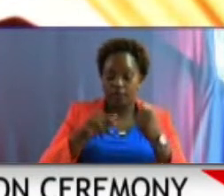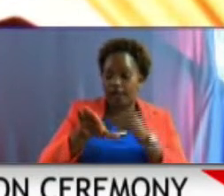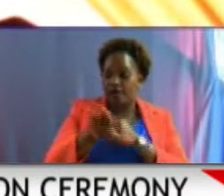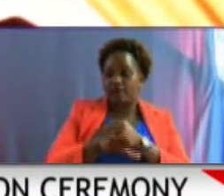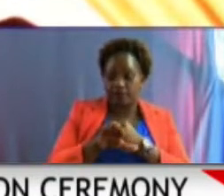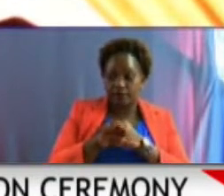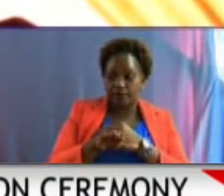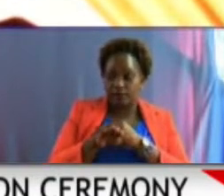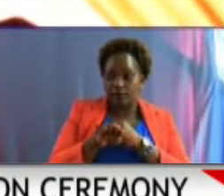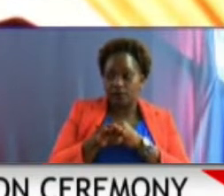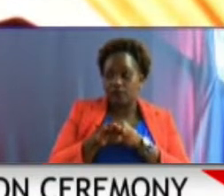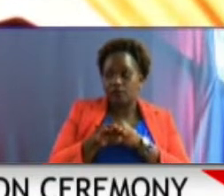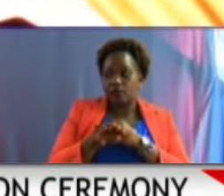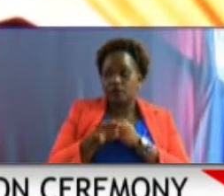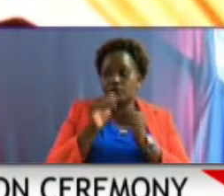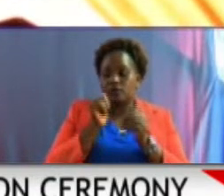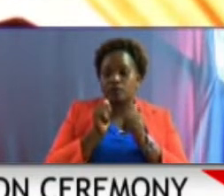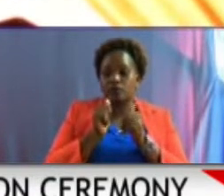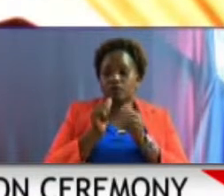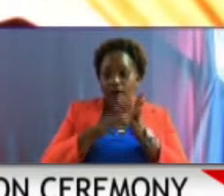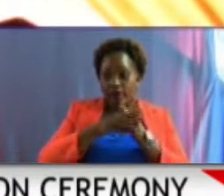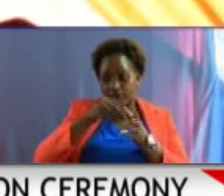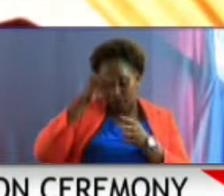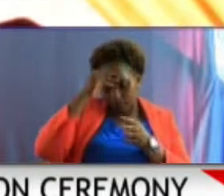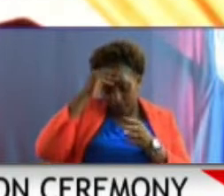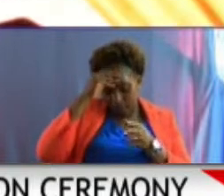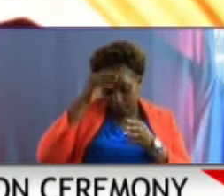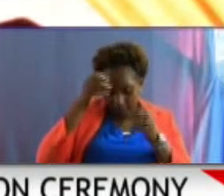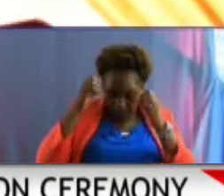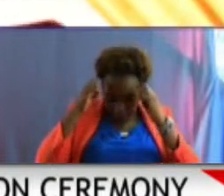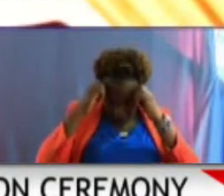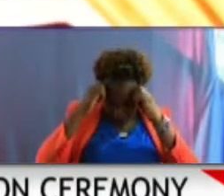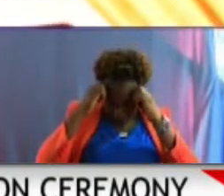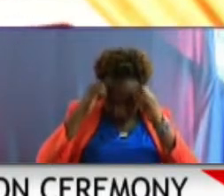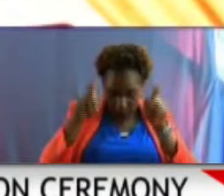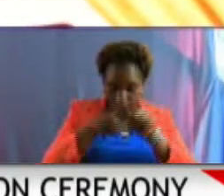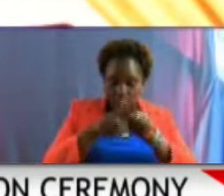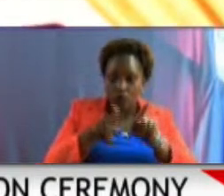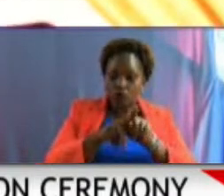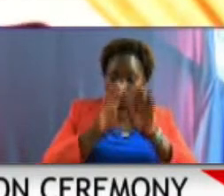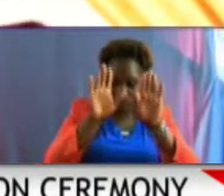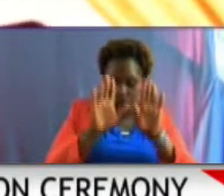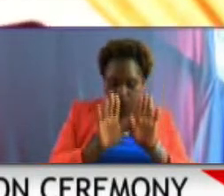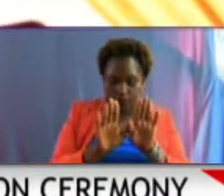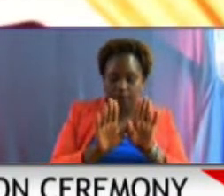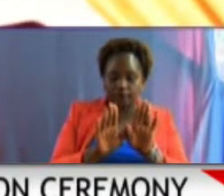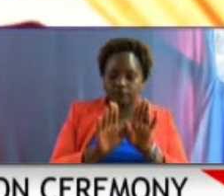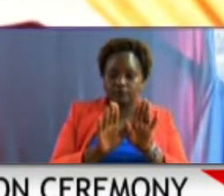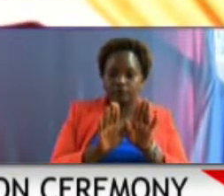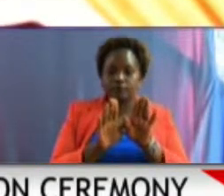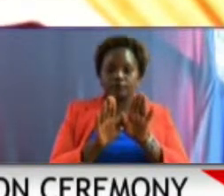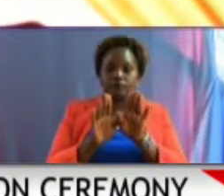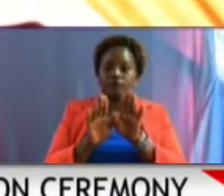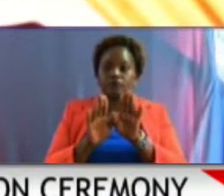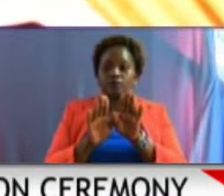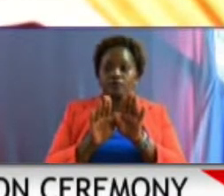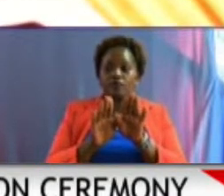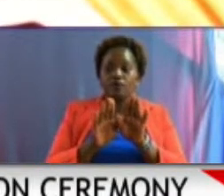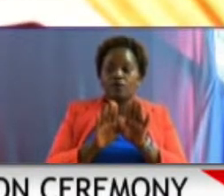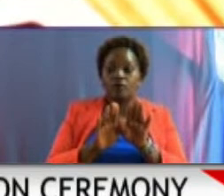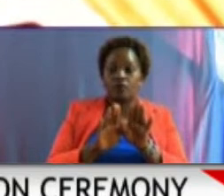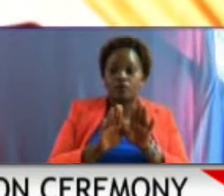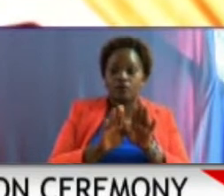environment in which our students learn. It's very important that we keep intruders